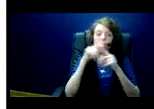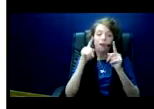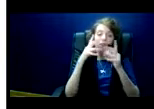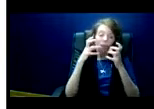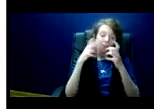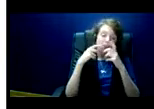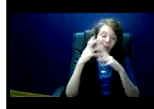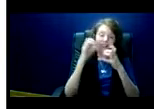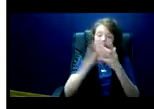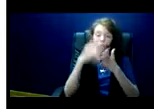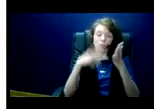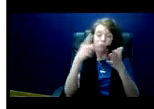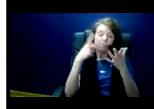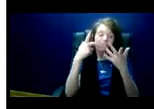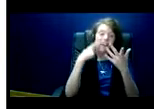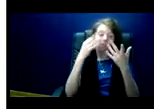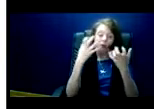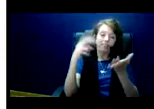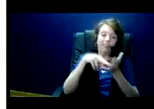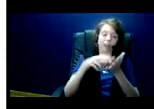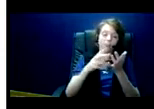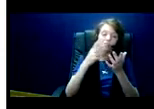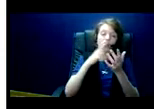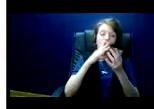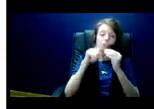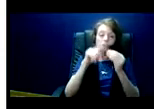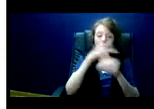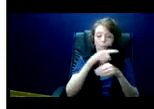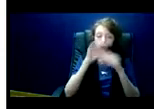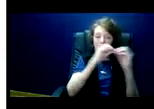back and get up and make it a little bit more active. Next slide